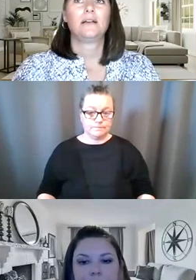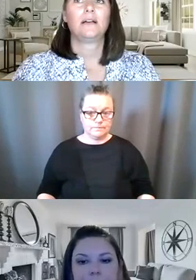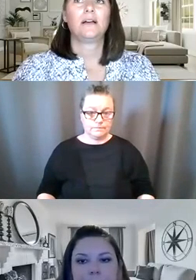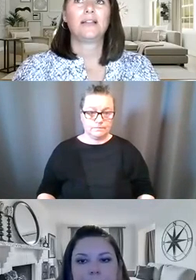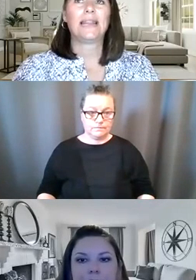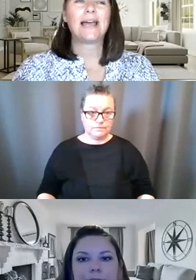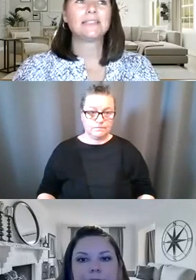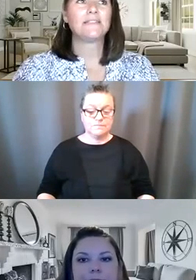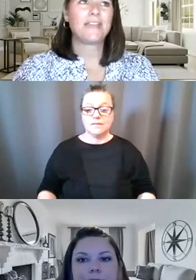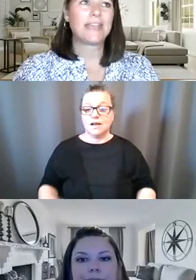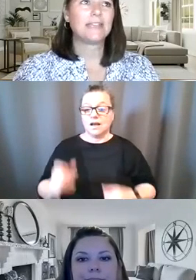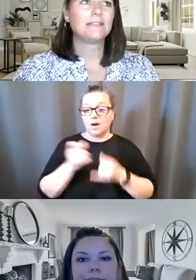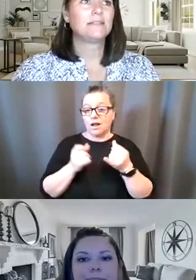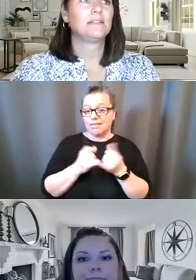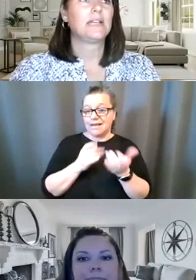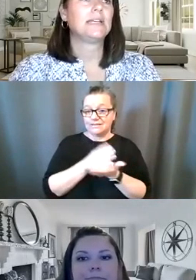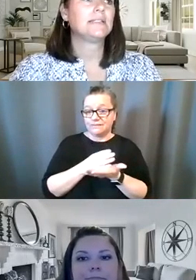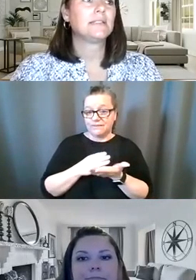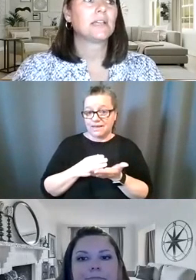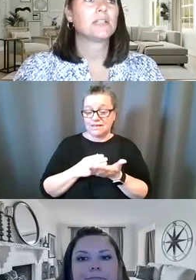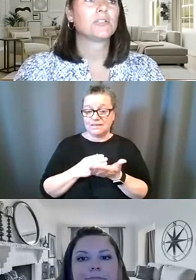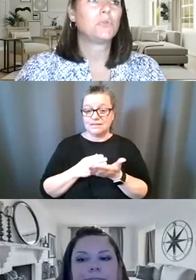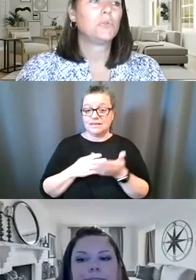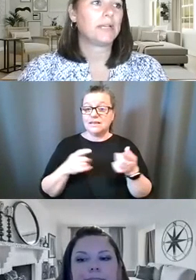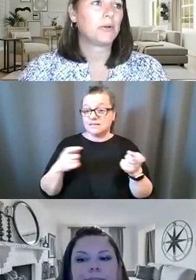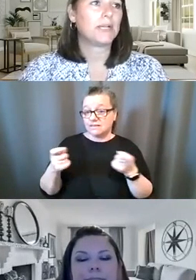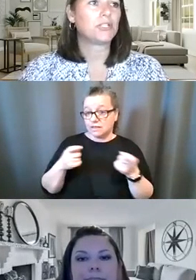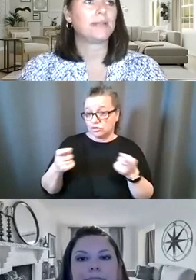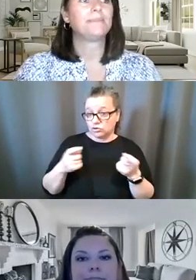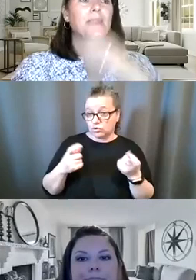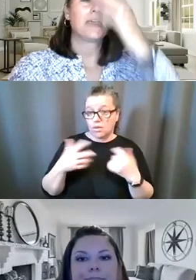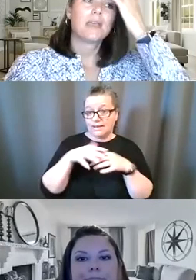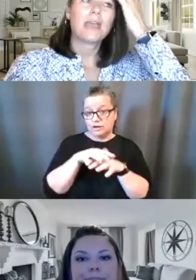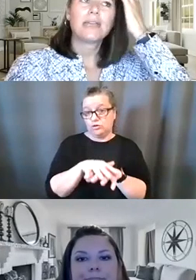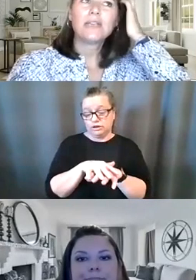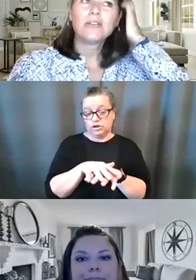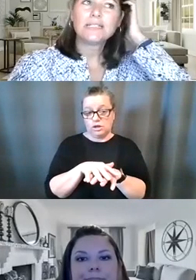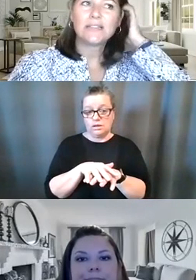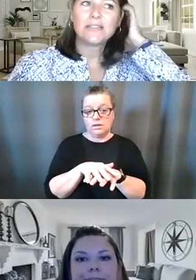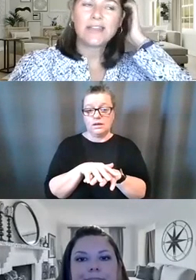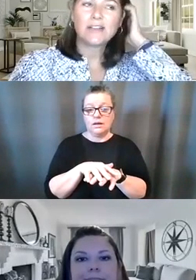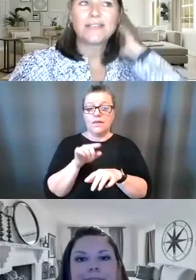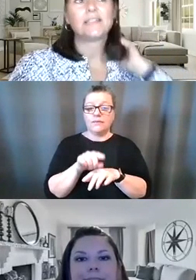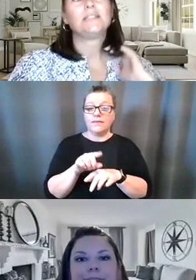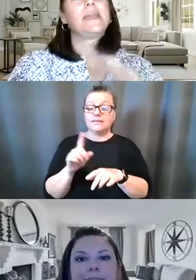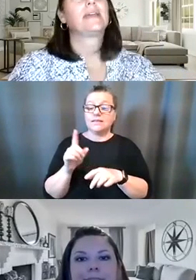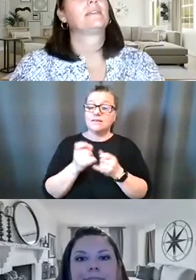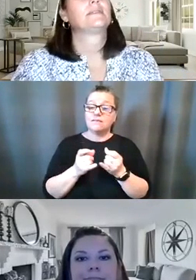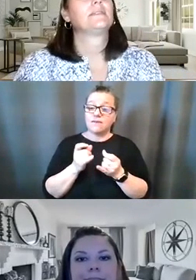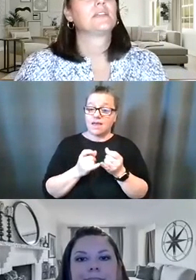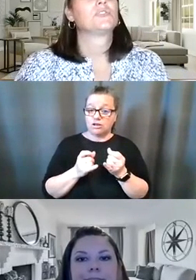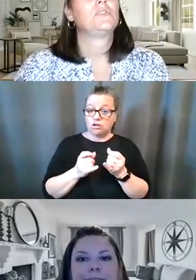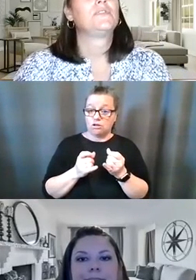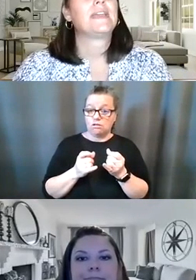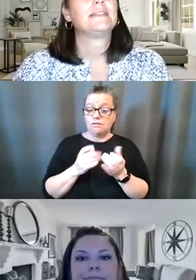Our last phase is the control integration. And here is the final phase of the DMAIC. This